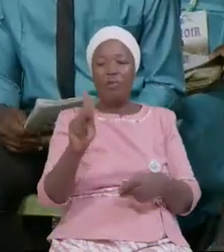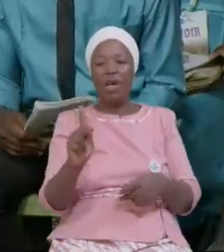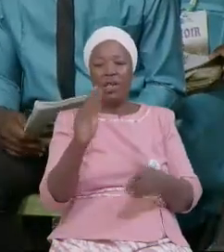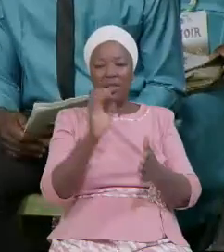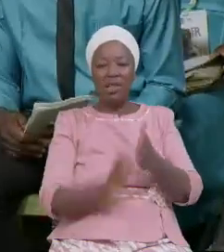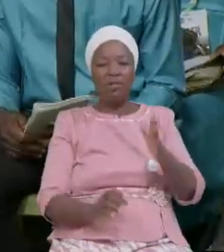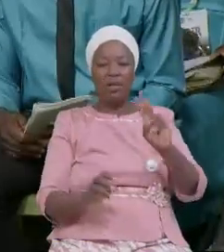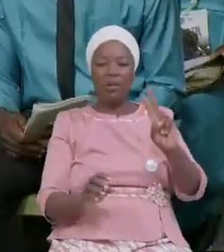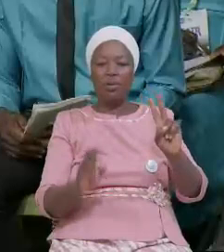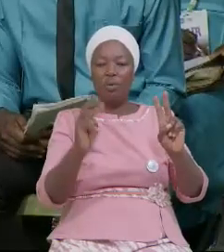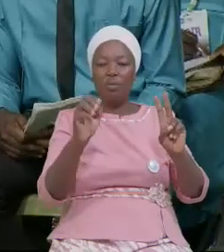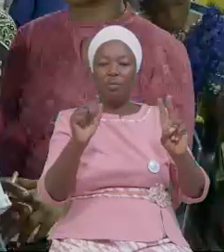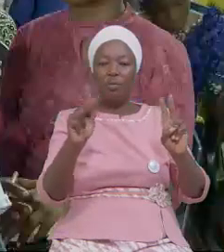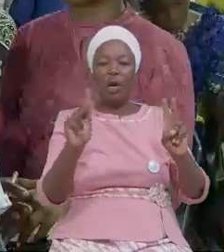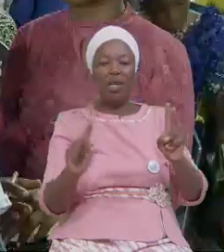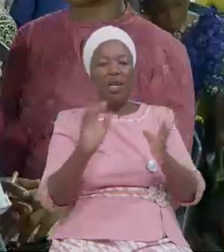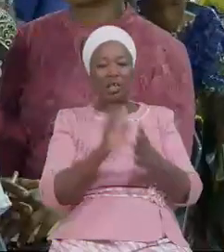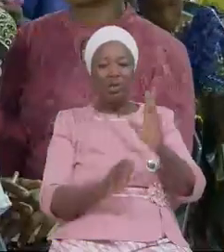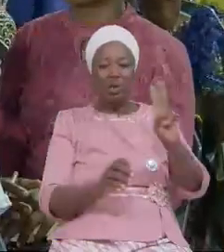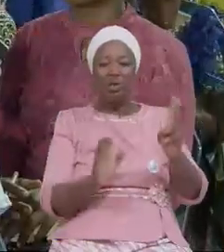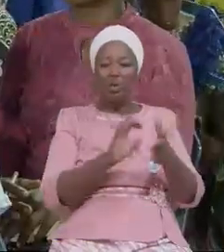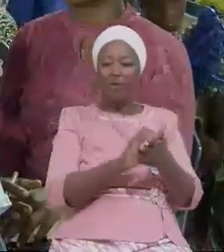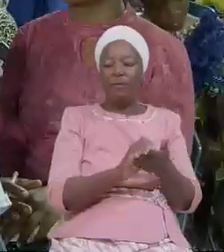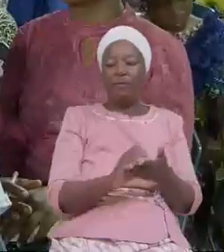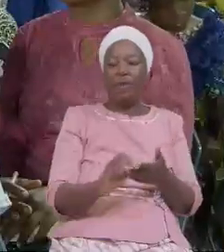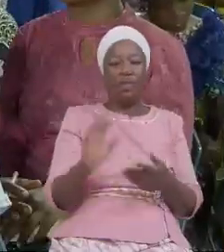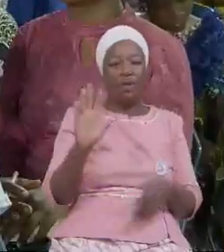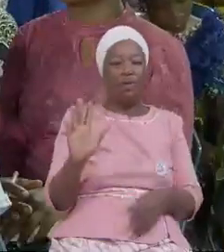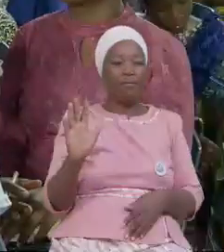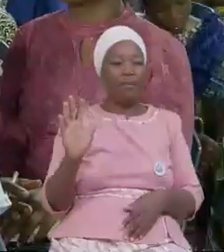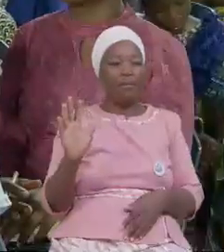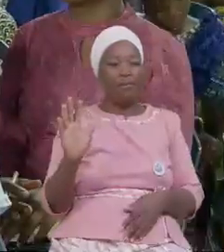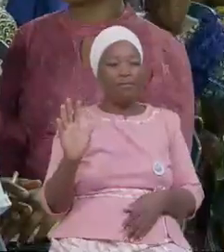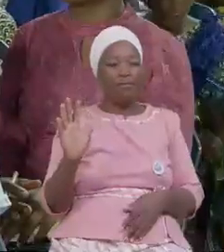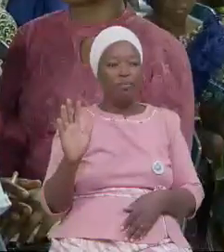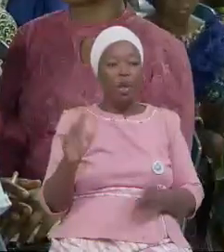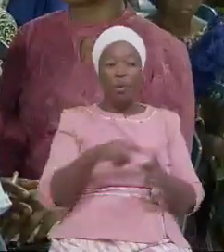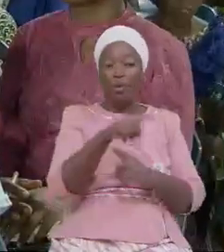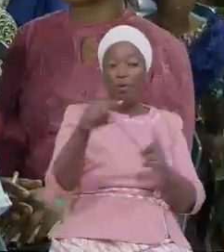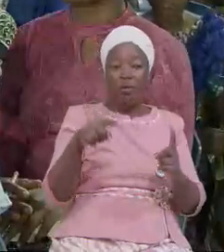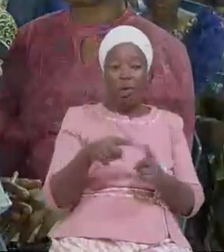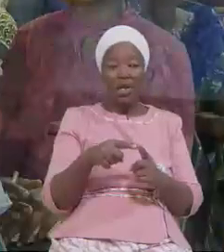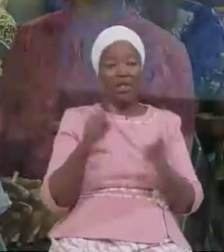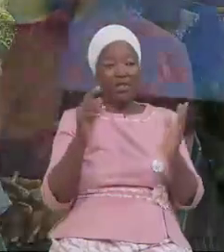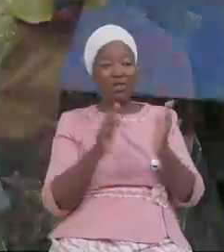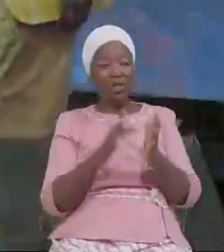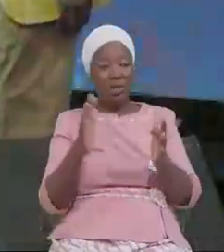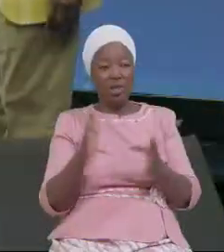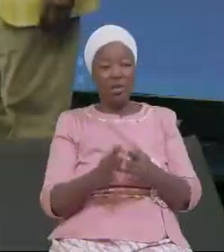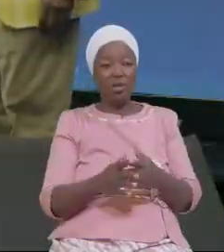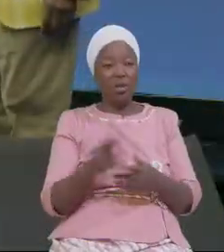2. And I'm reading from verse 5. When Jesus